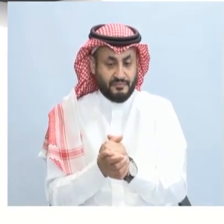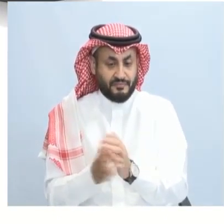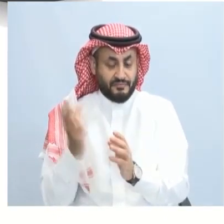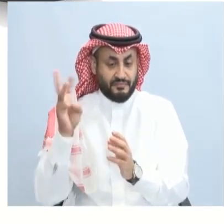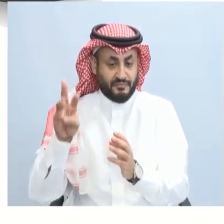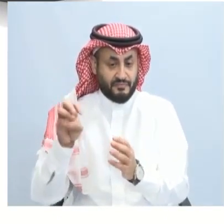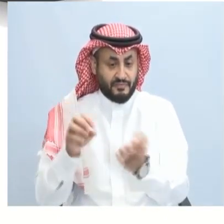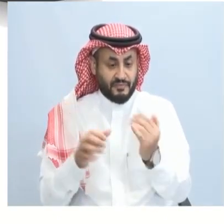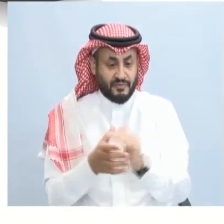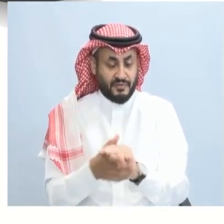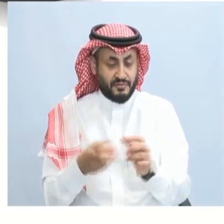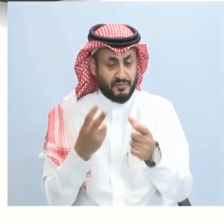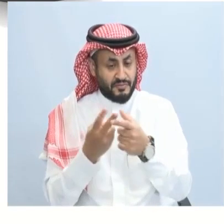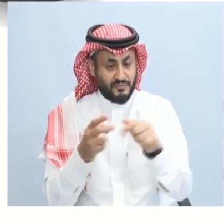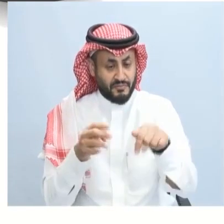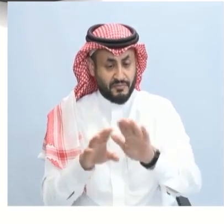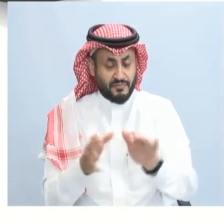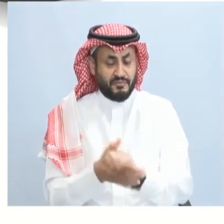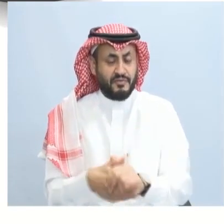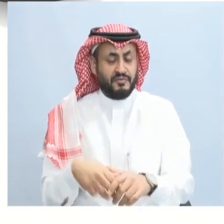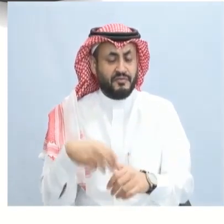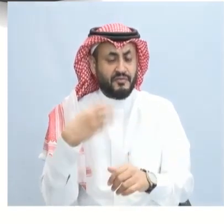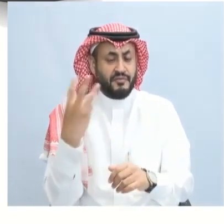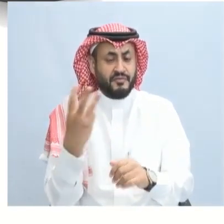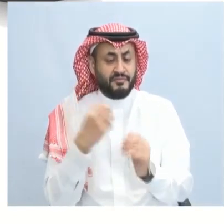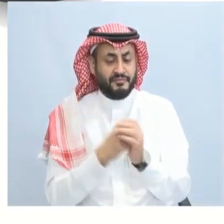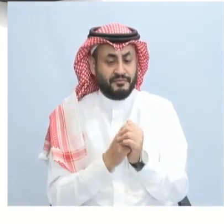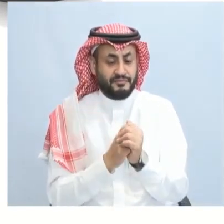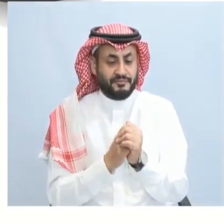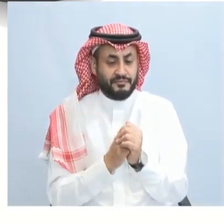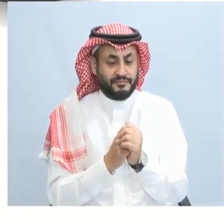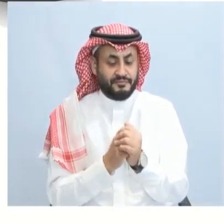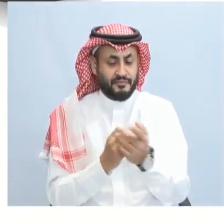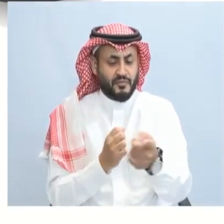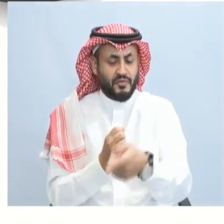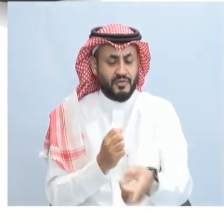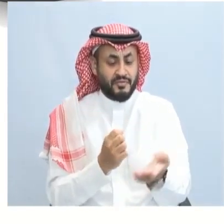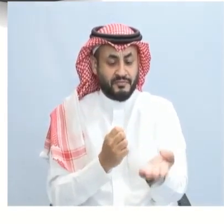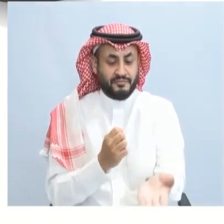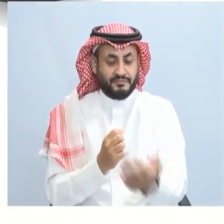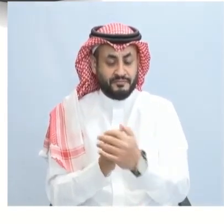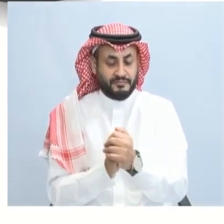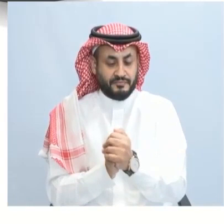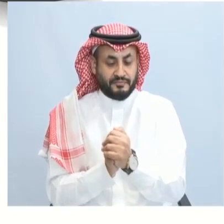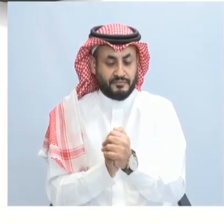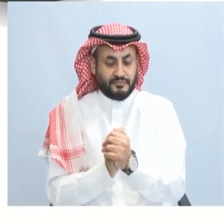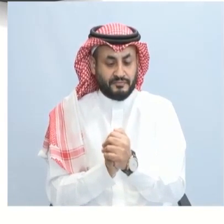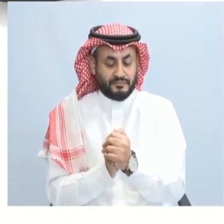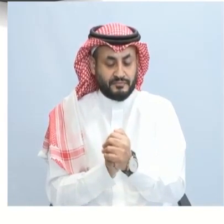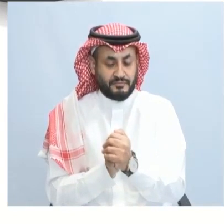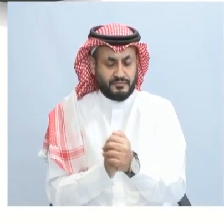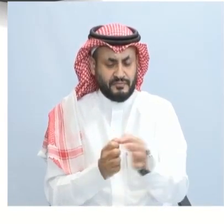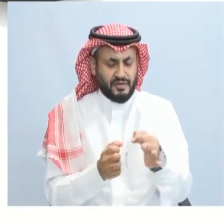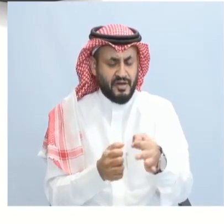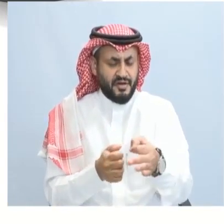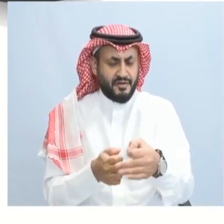already here. So we have number three. We have the four options. So we're going to say that number three is inexpensive